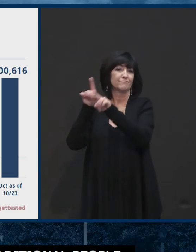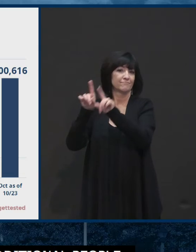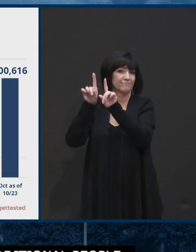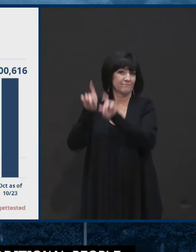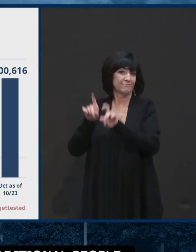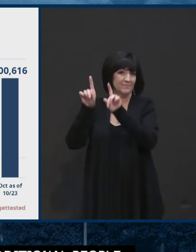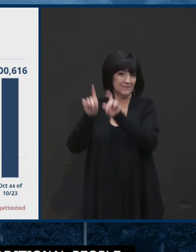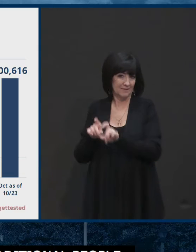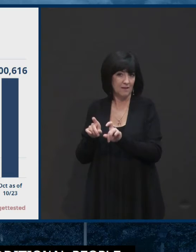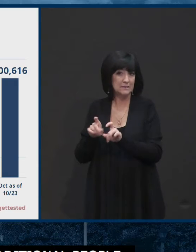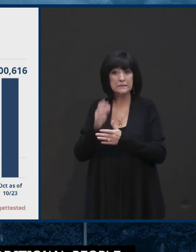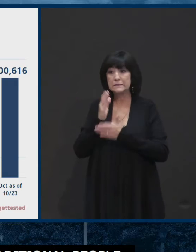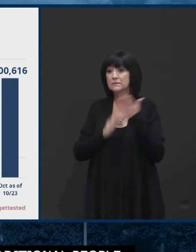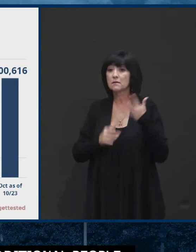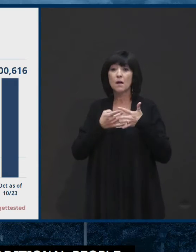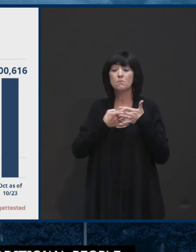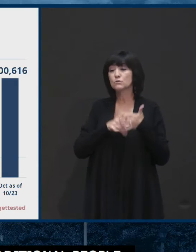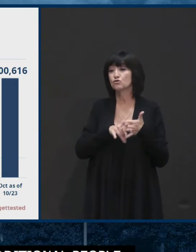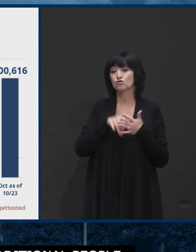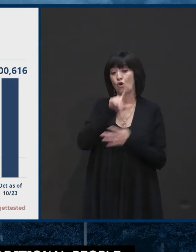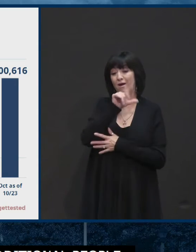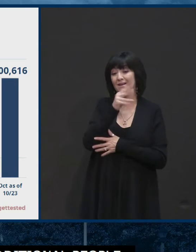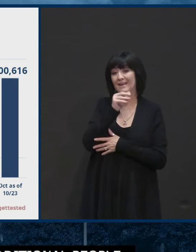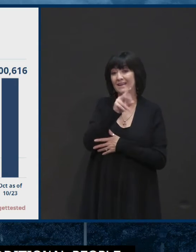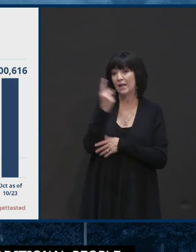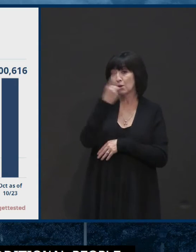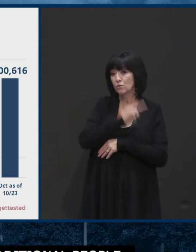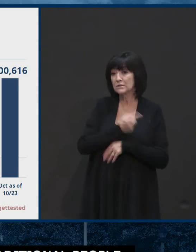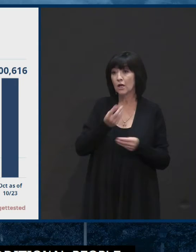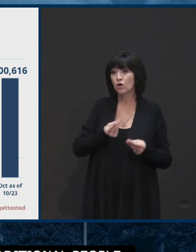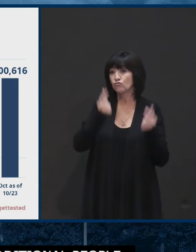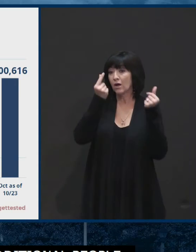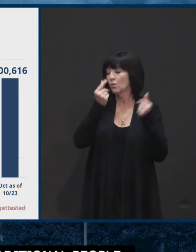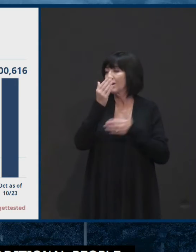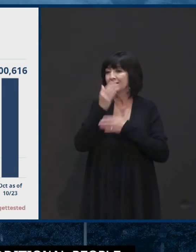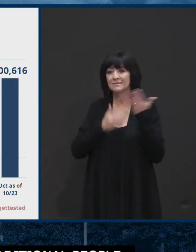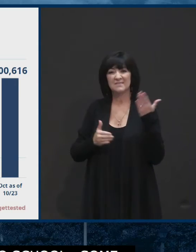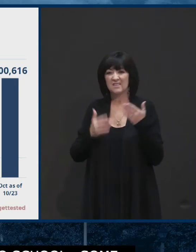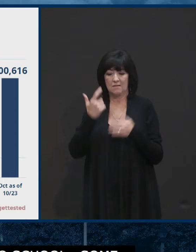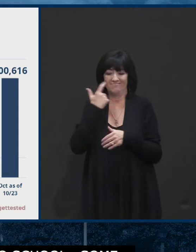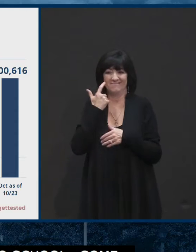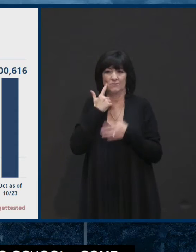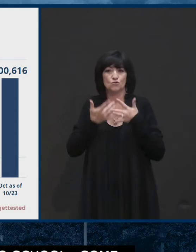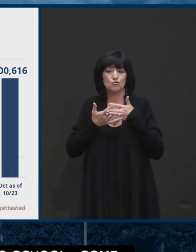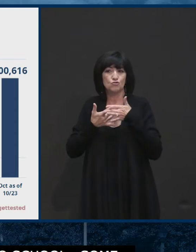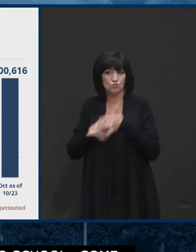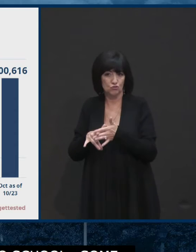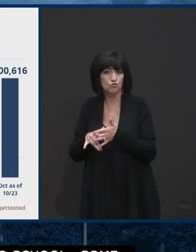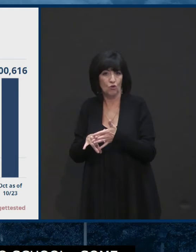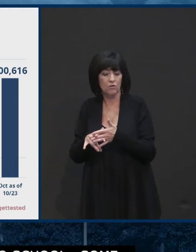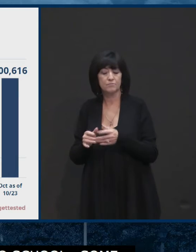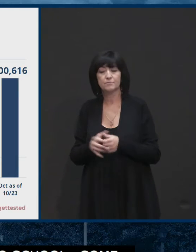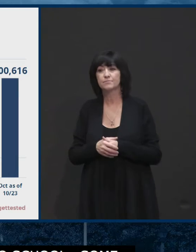starting just a few weeks from now or a few weeks ago. So we are at 100,000 as of the